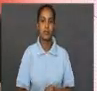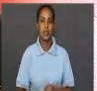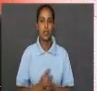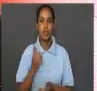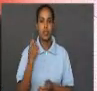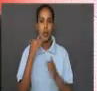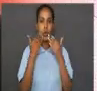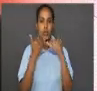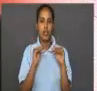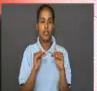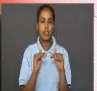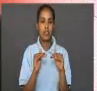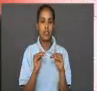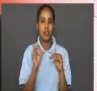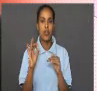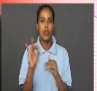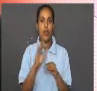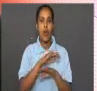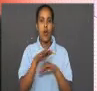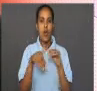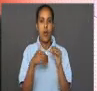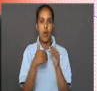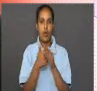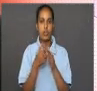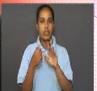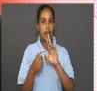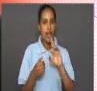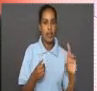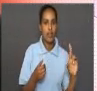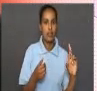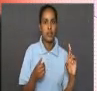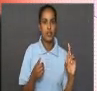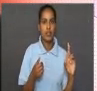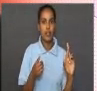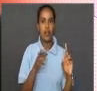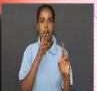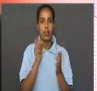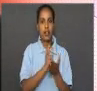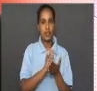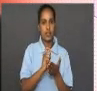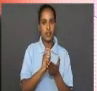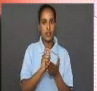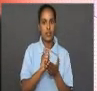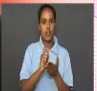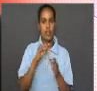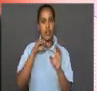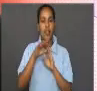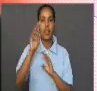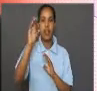The concentration of all the reactants are written in